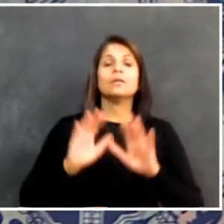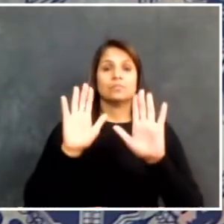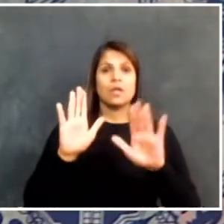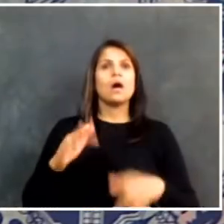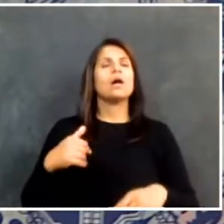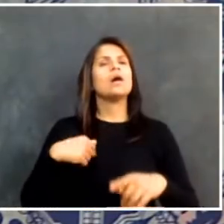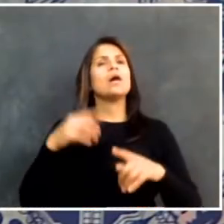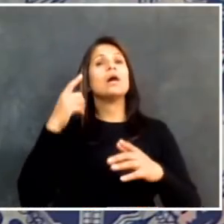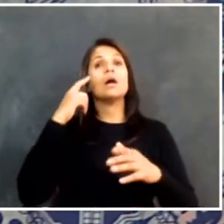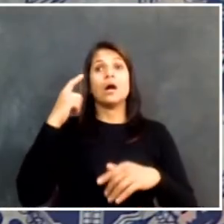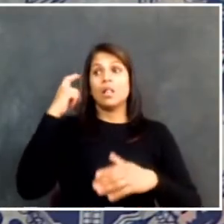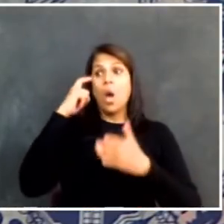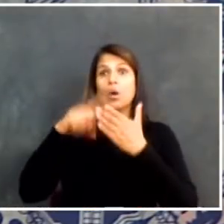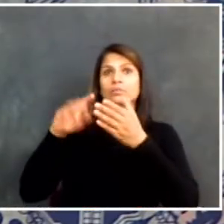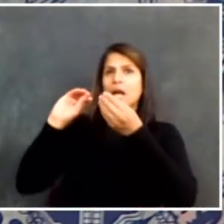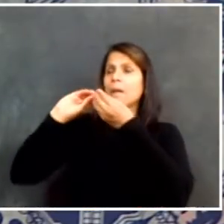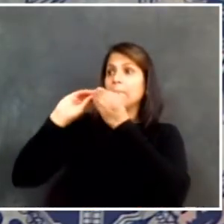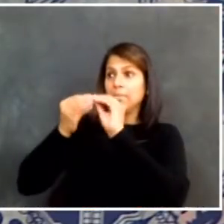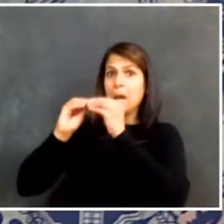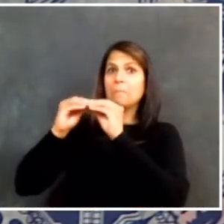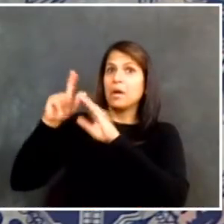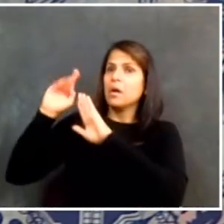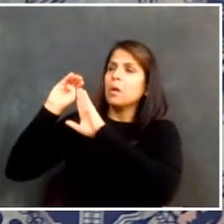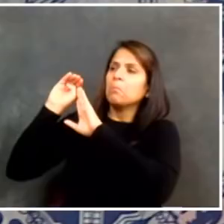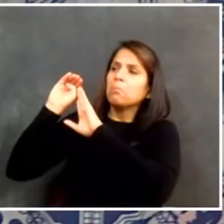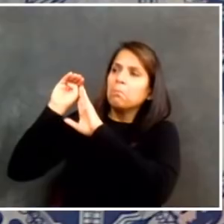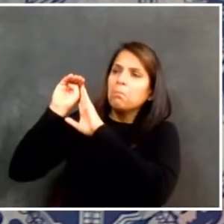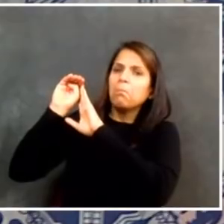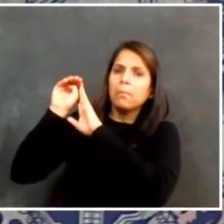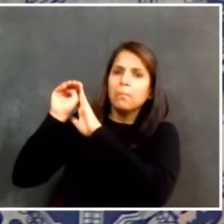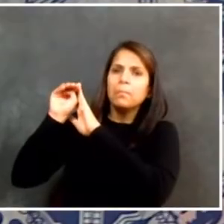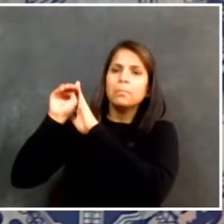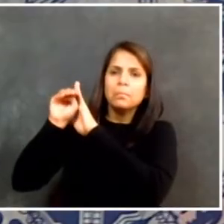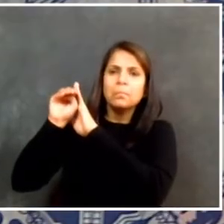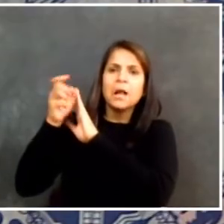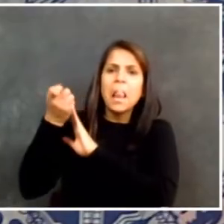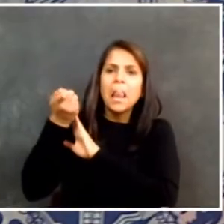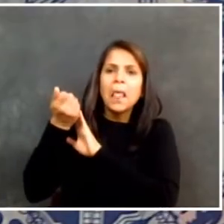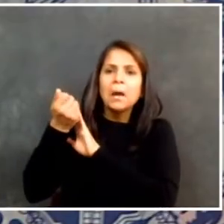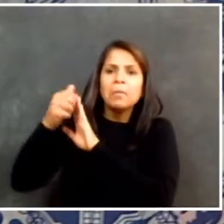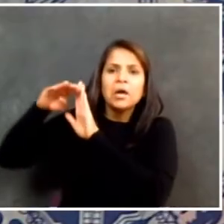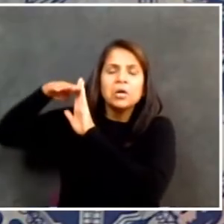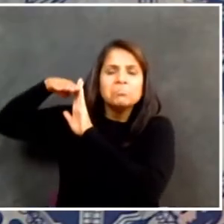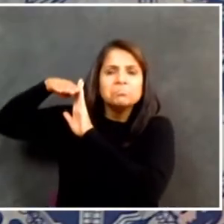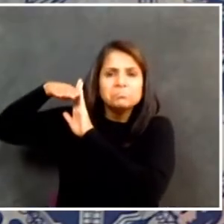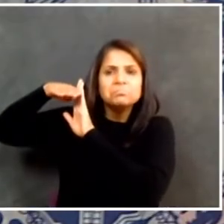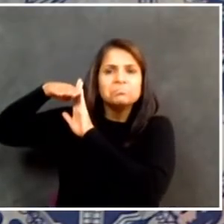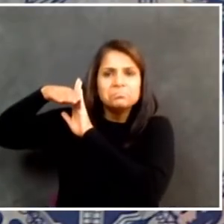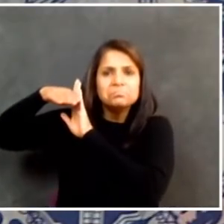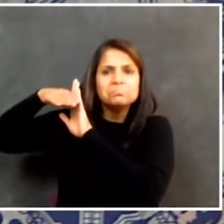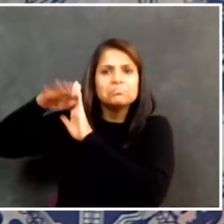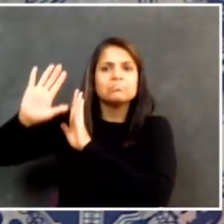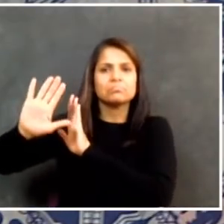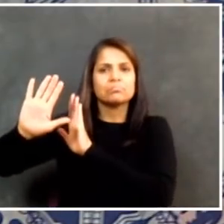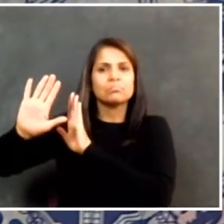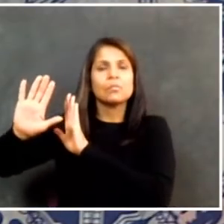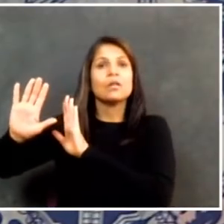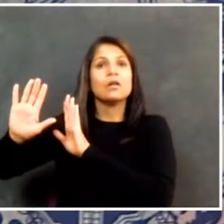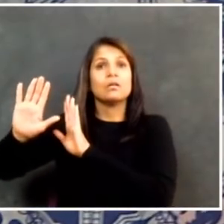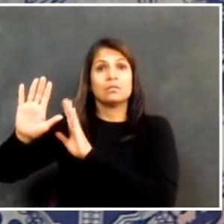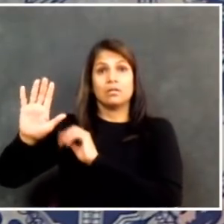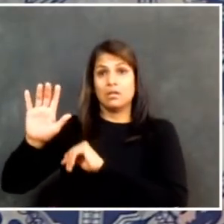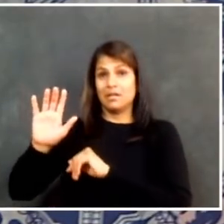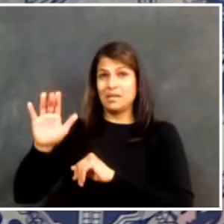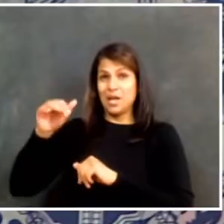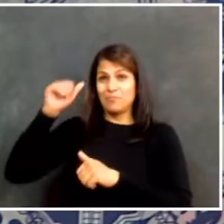April 5th, Sunday, April 5th, there was going to be a huge, intense upsurge. We didn't see that, thank God. But we still have to be ready for upsurges.